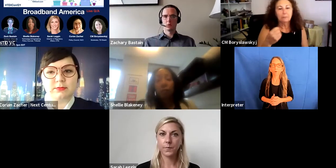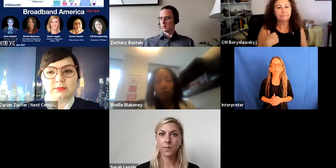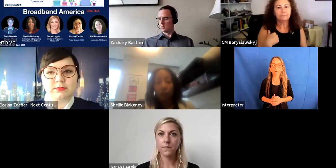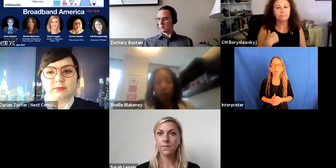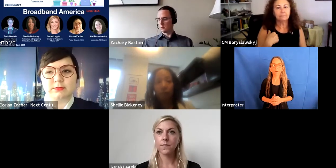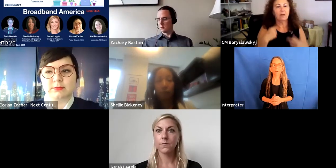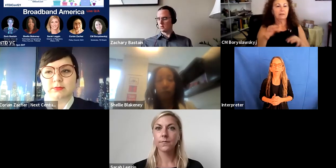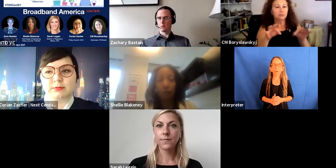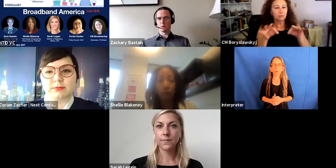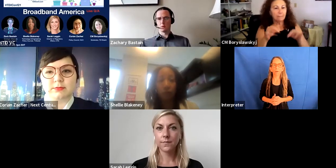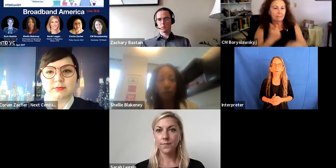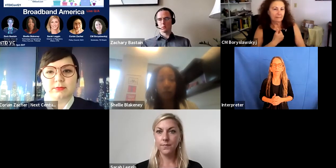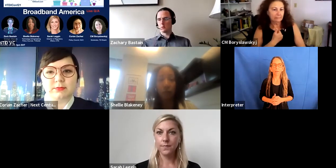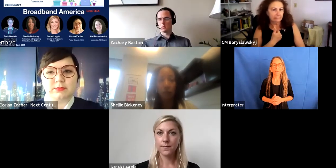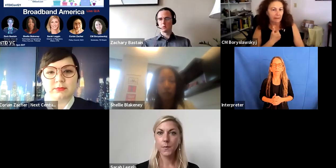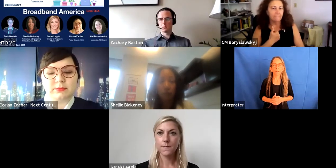treasurer as well.